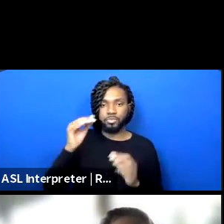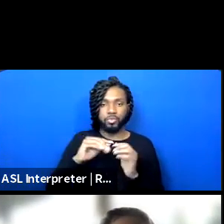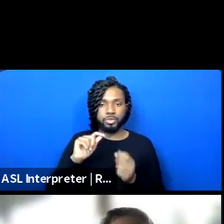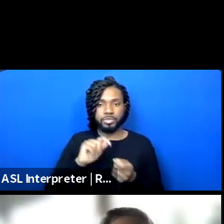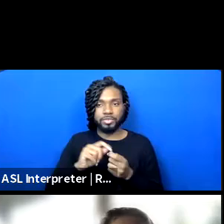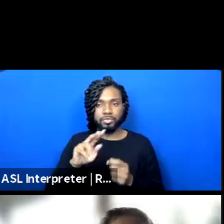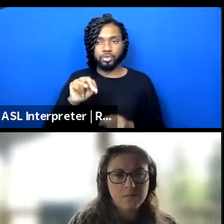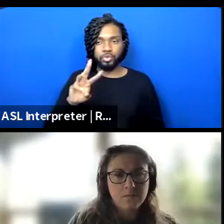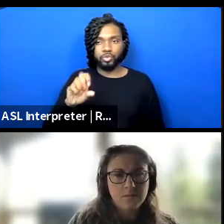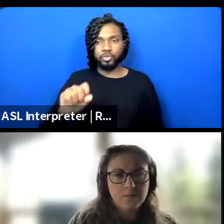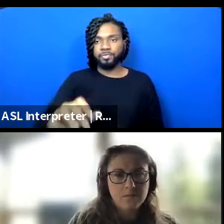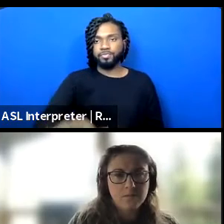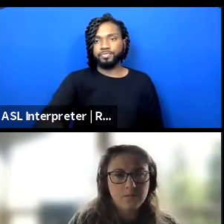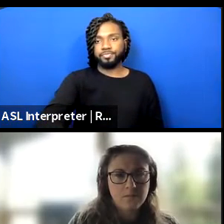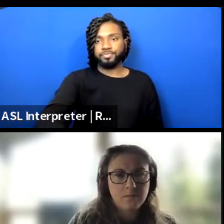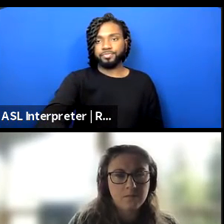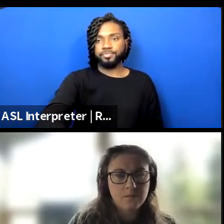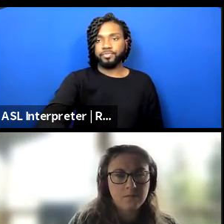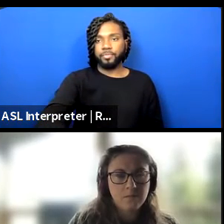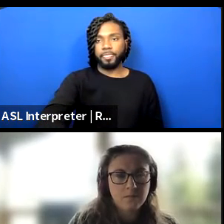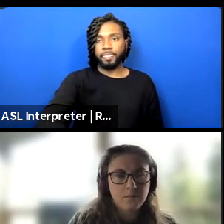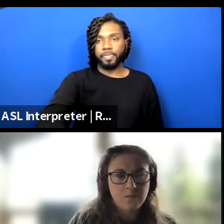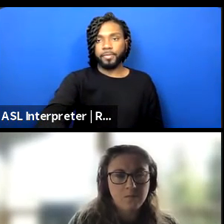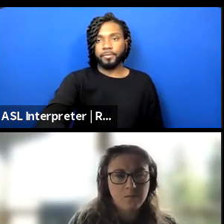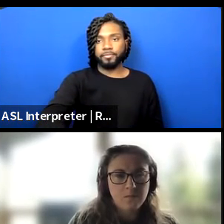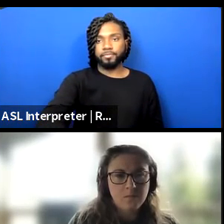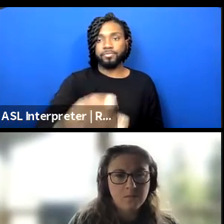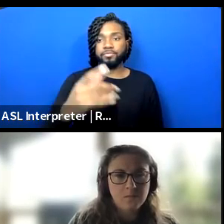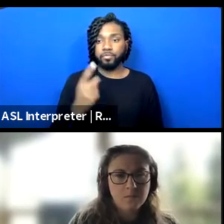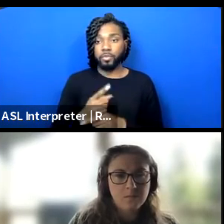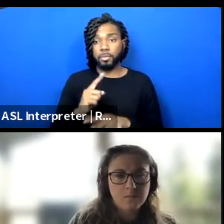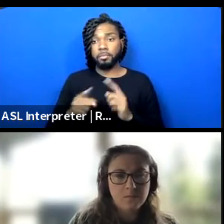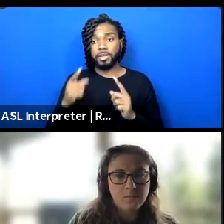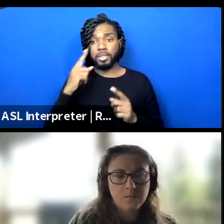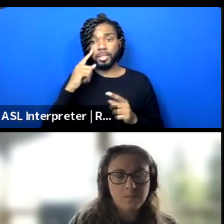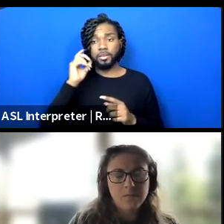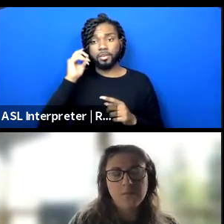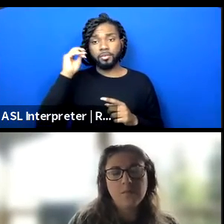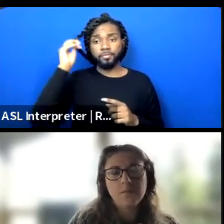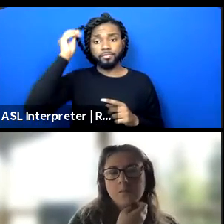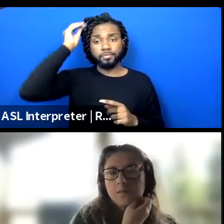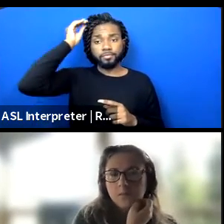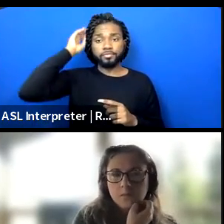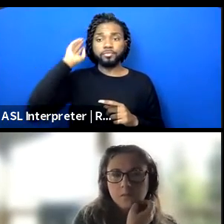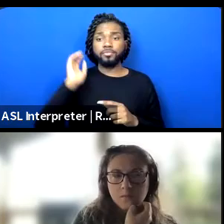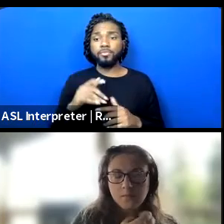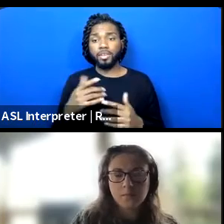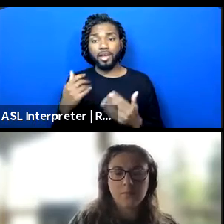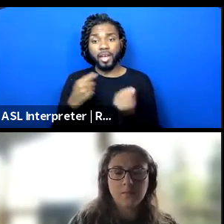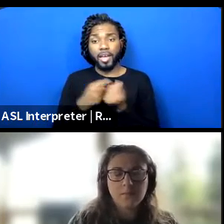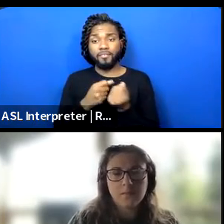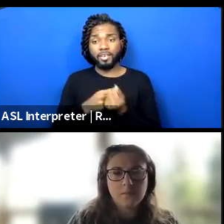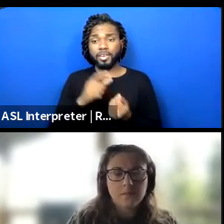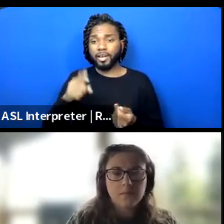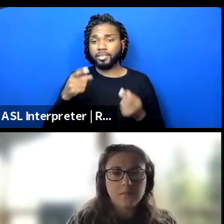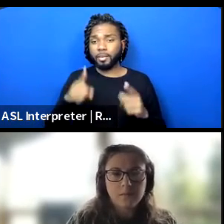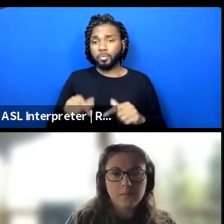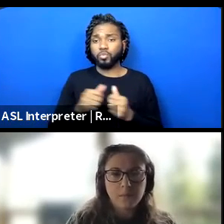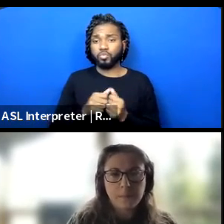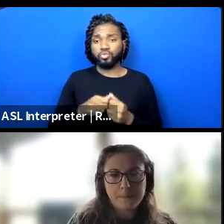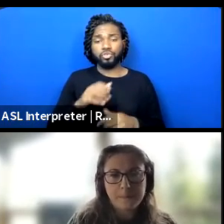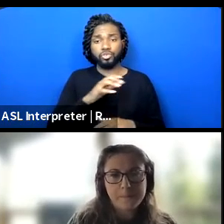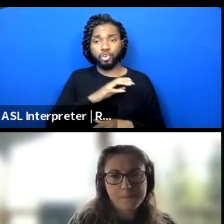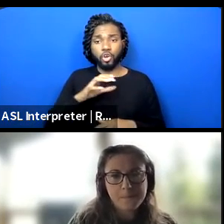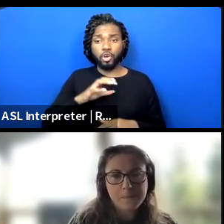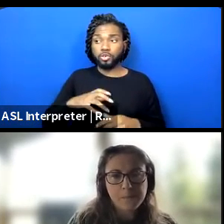news. But yeah, I think advocating, and that actually probably has to happen with Congress, about whether